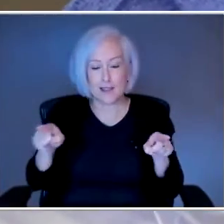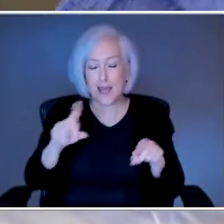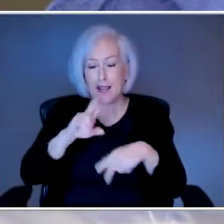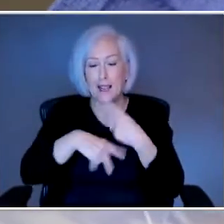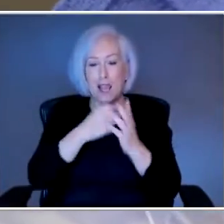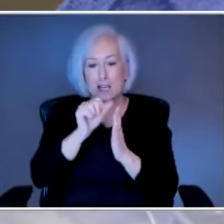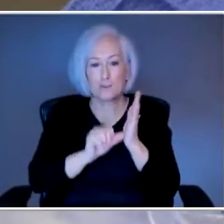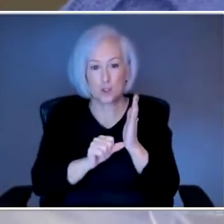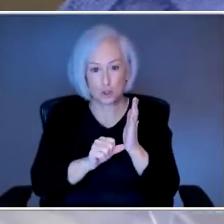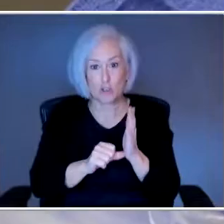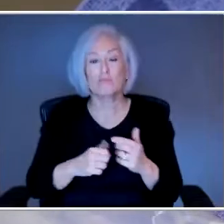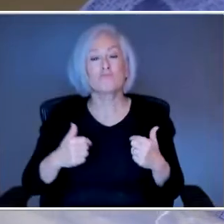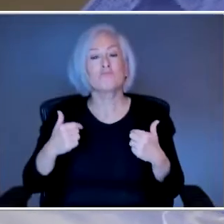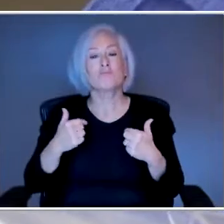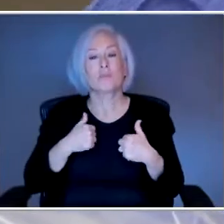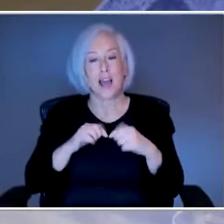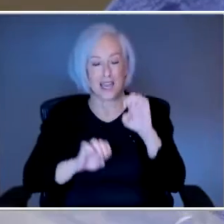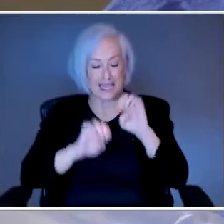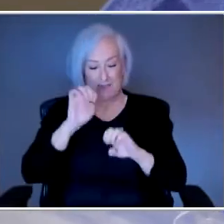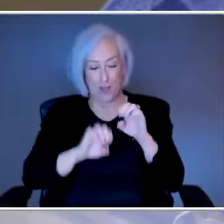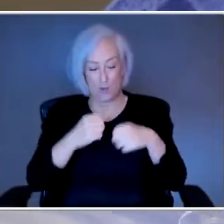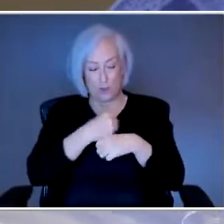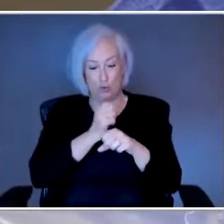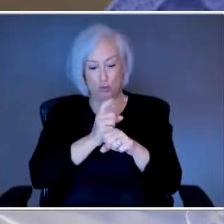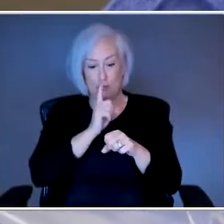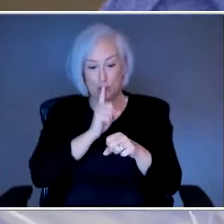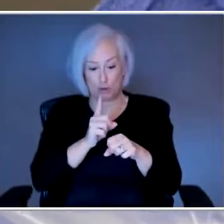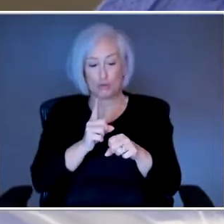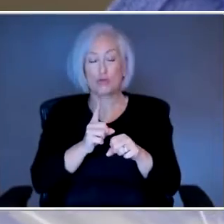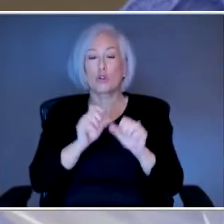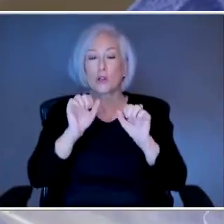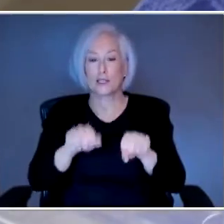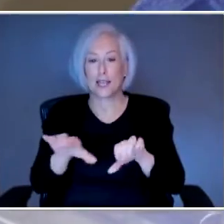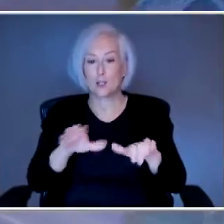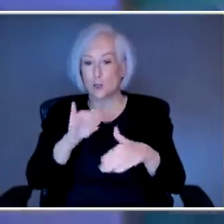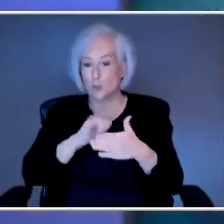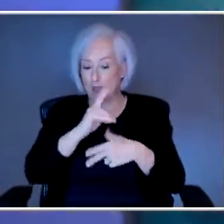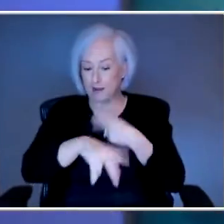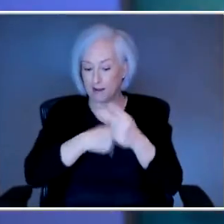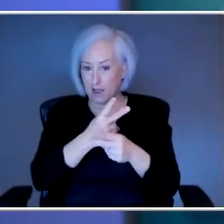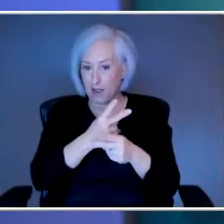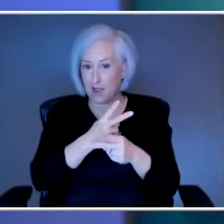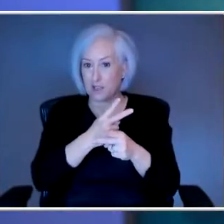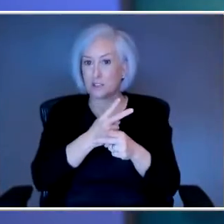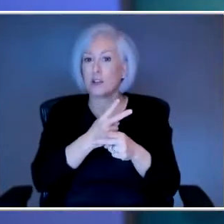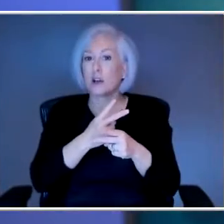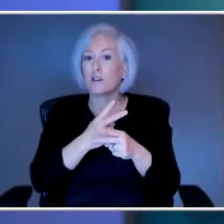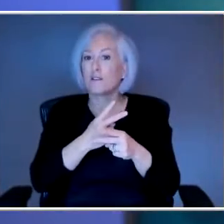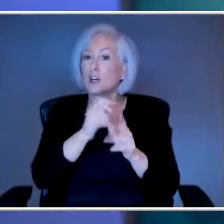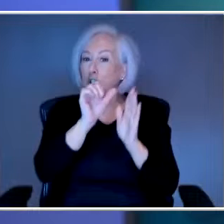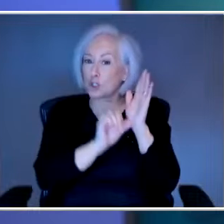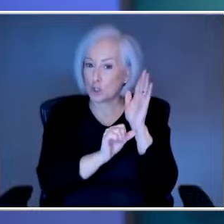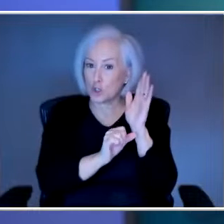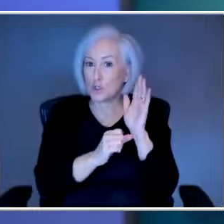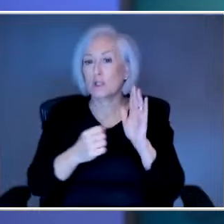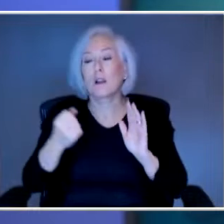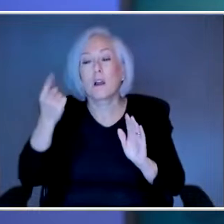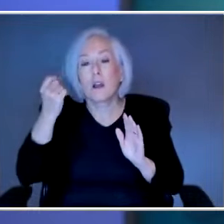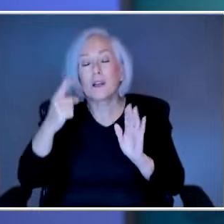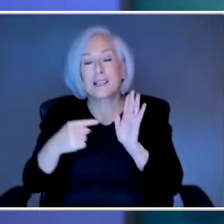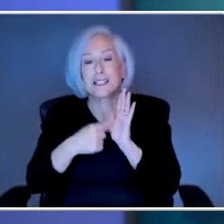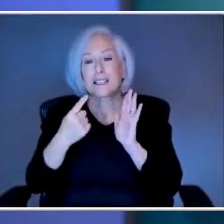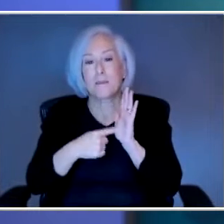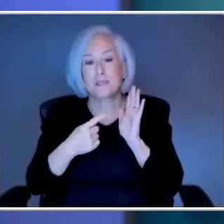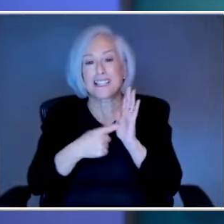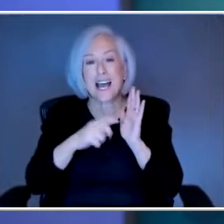anatomically they're a candidate. Most people are, but every once in a while someone's nerve or artery might be in an anatomic position